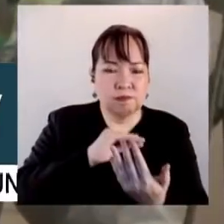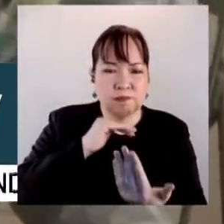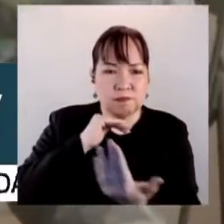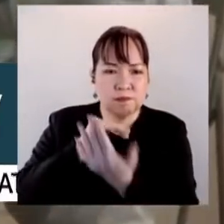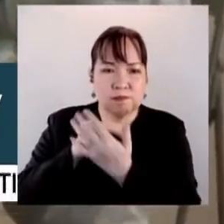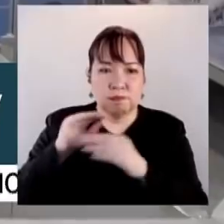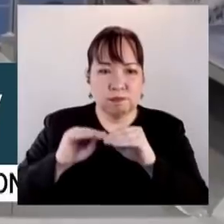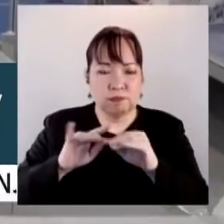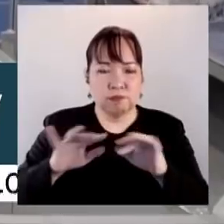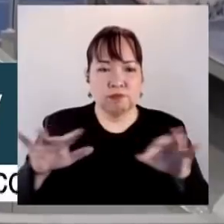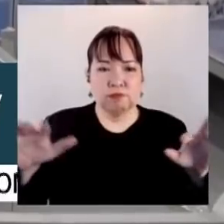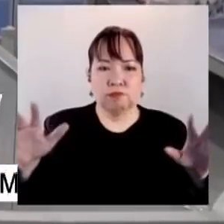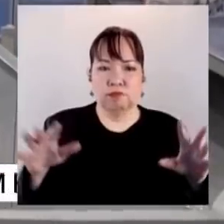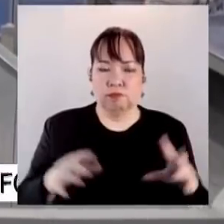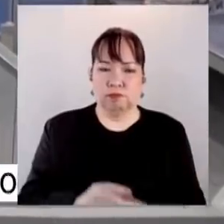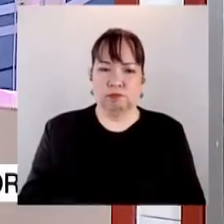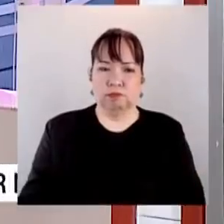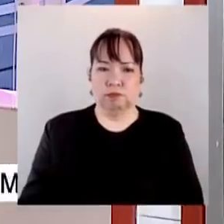virus.